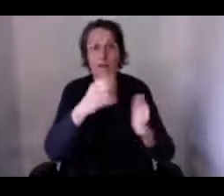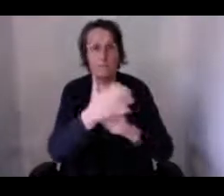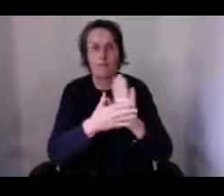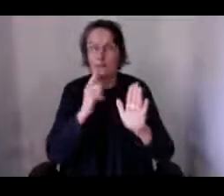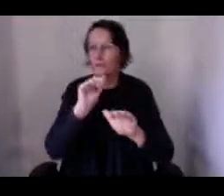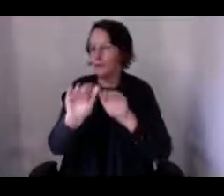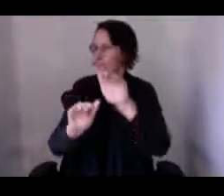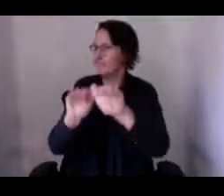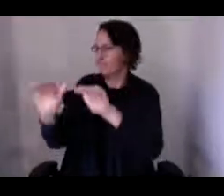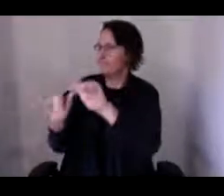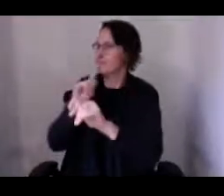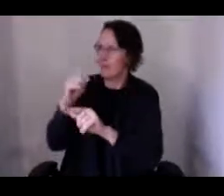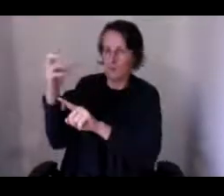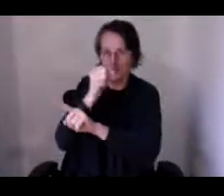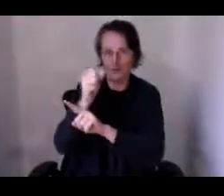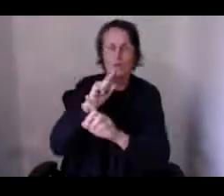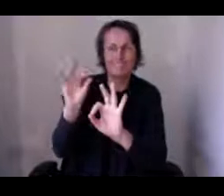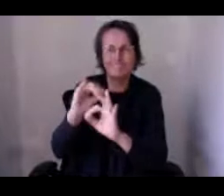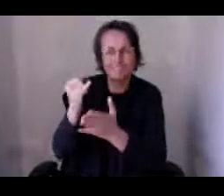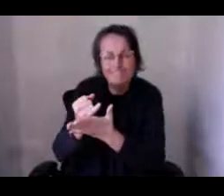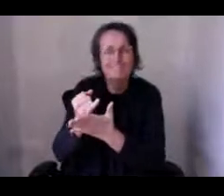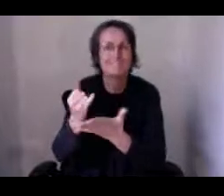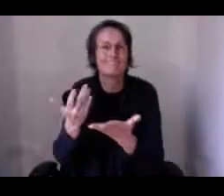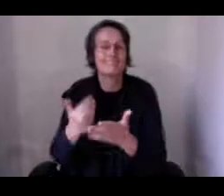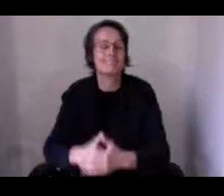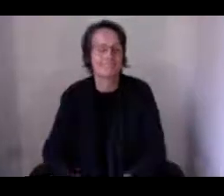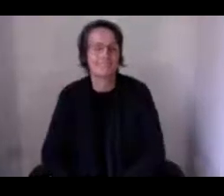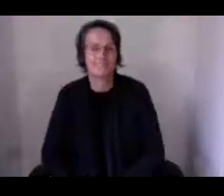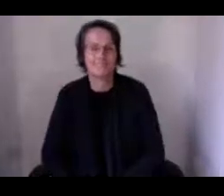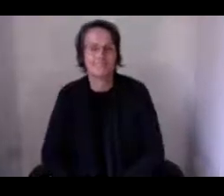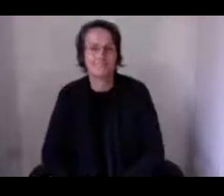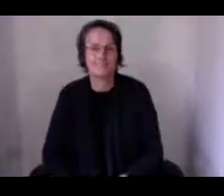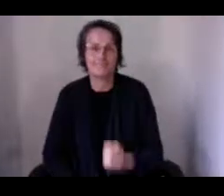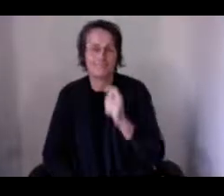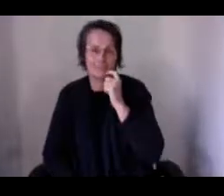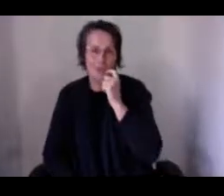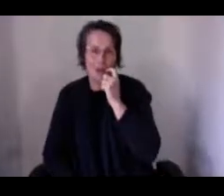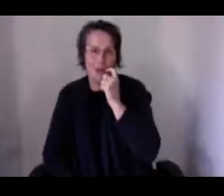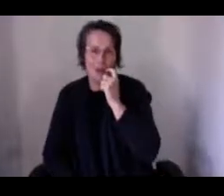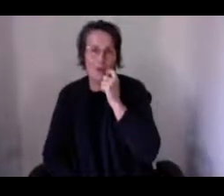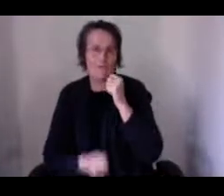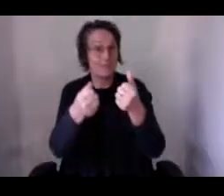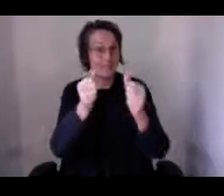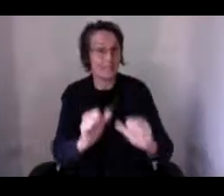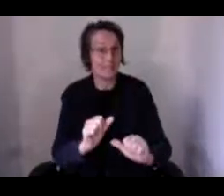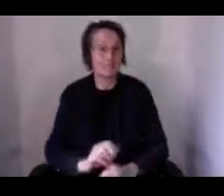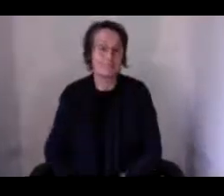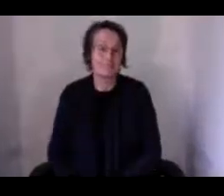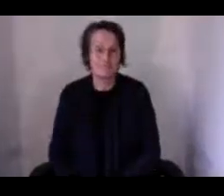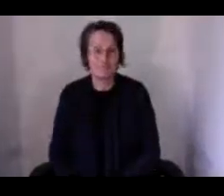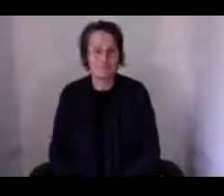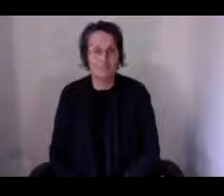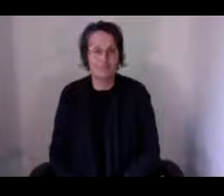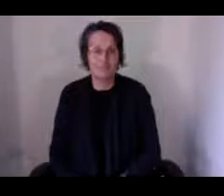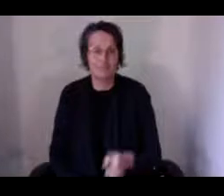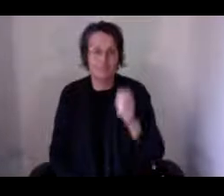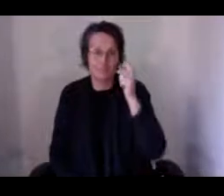unsuccessful applicants know the outcome of the round. Next slide, please.